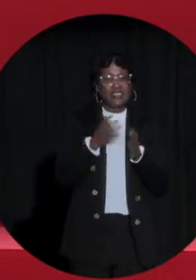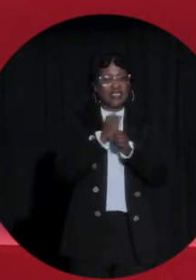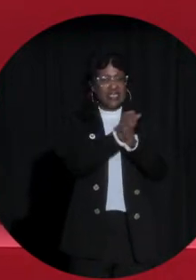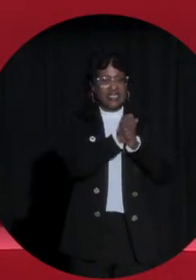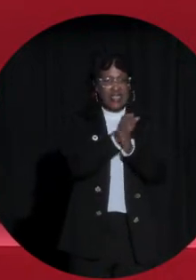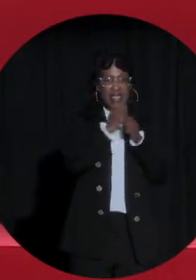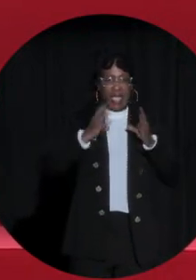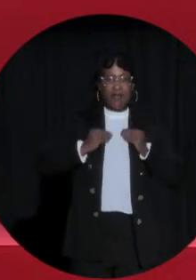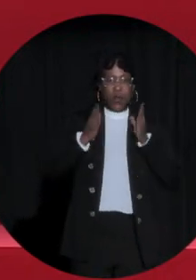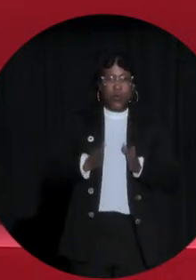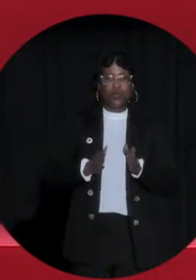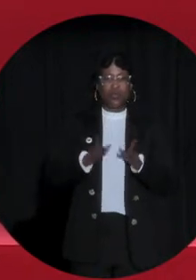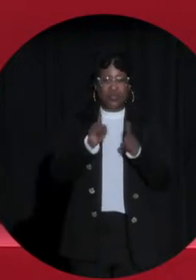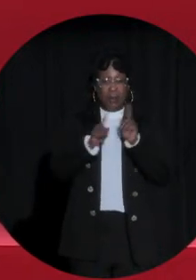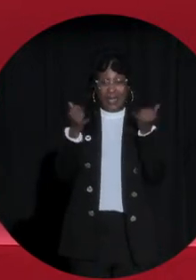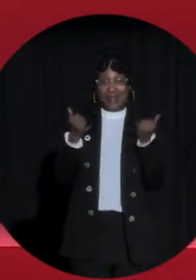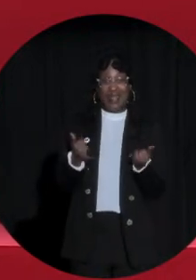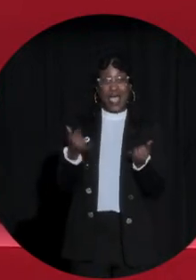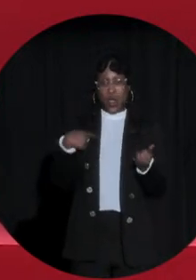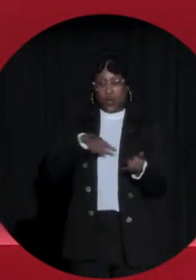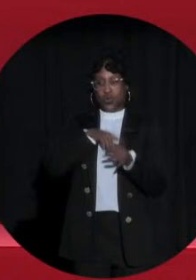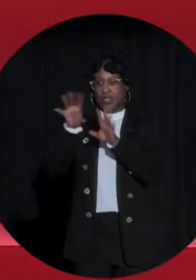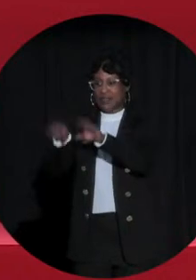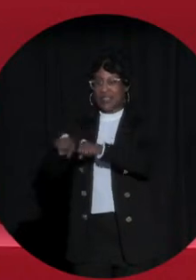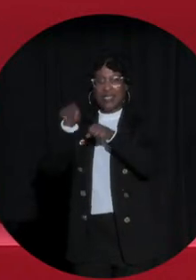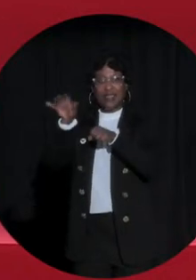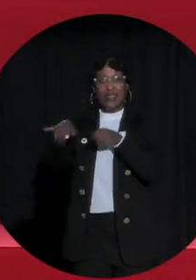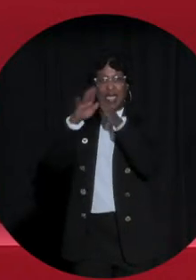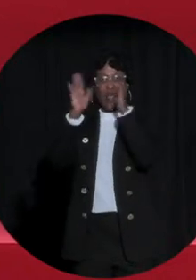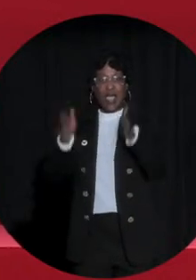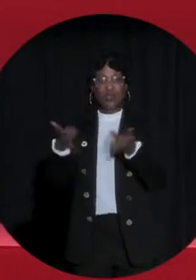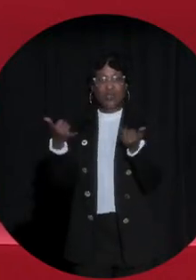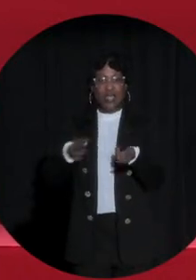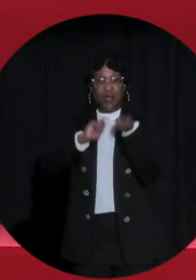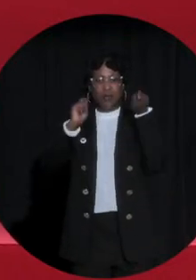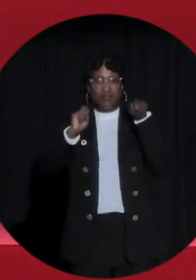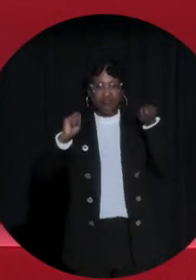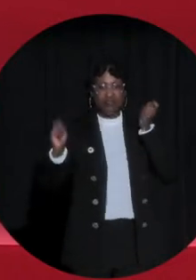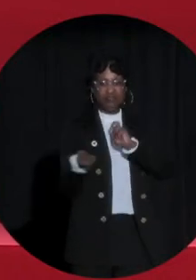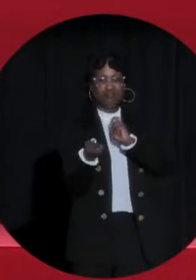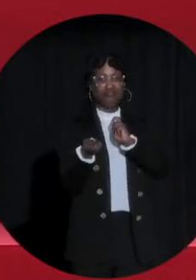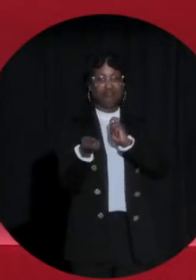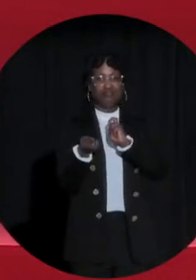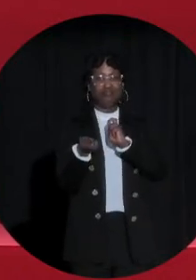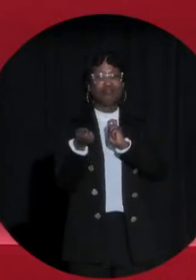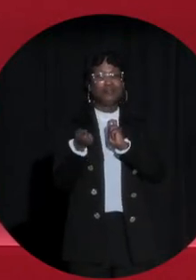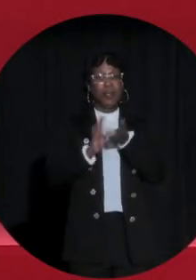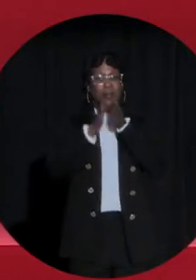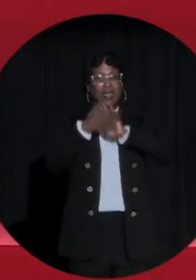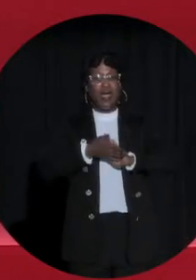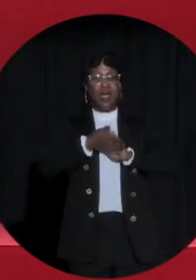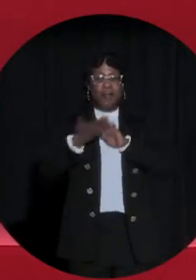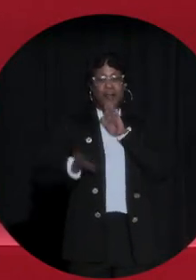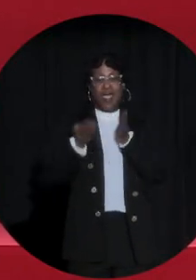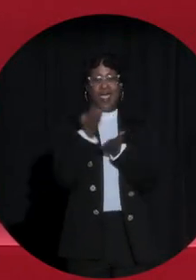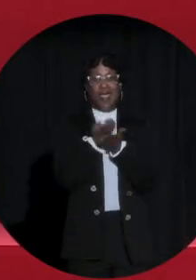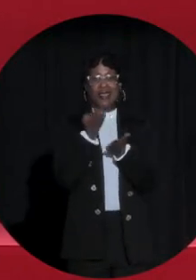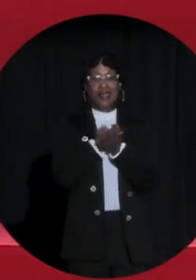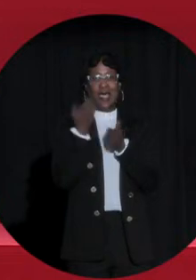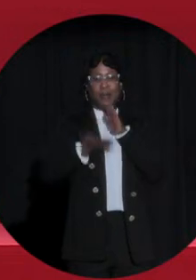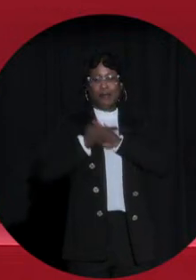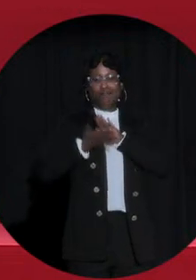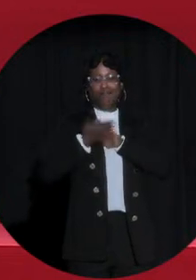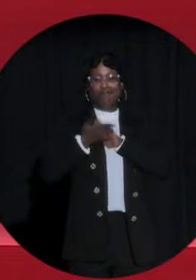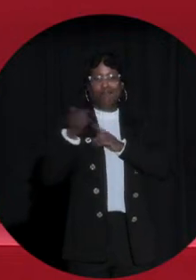diverse and equitable community that happens to be the economic engine of the great state of Maryland. But now,